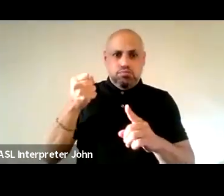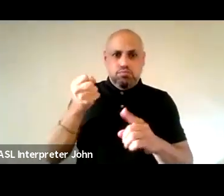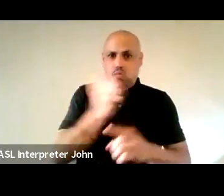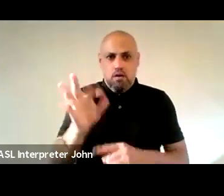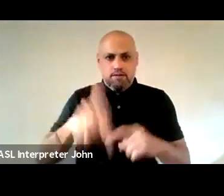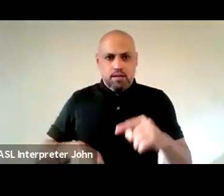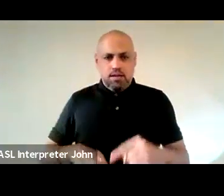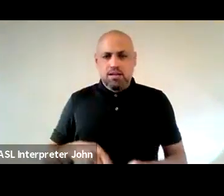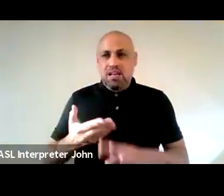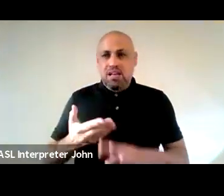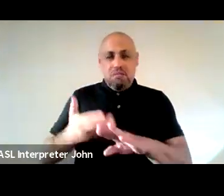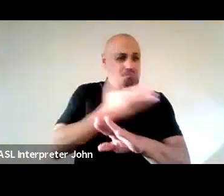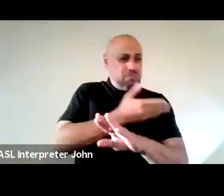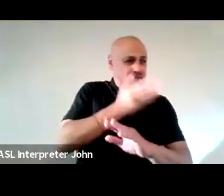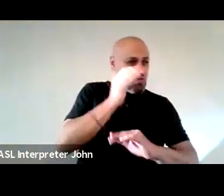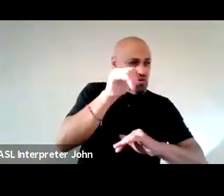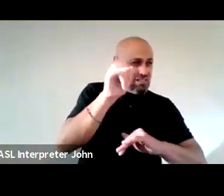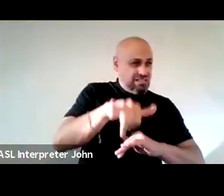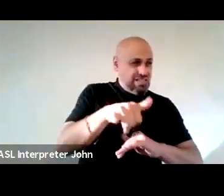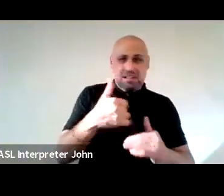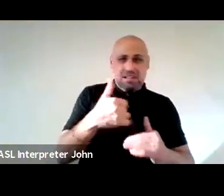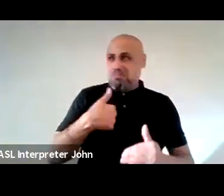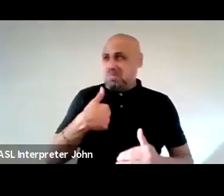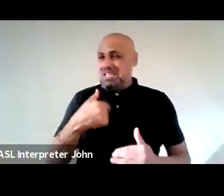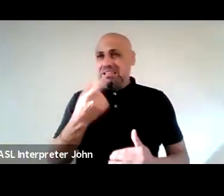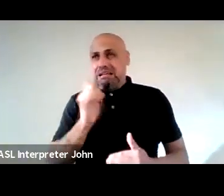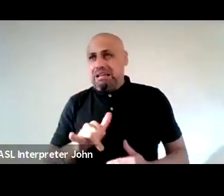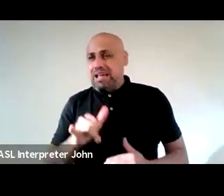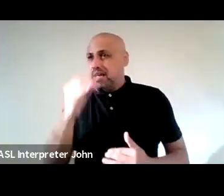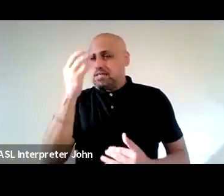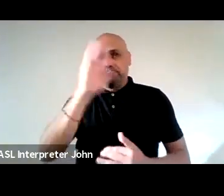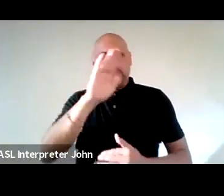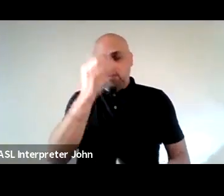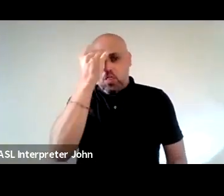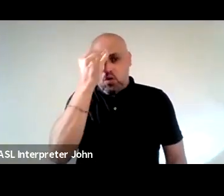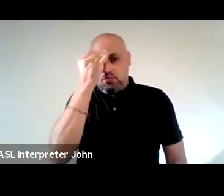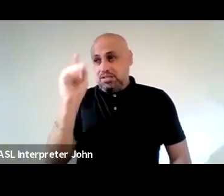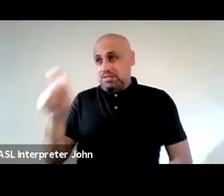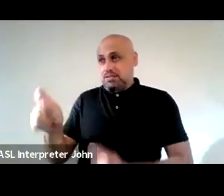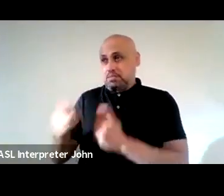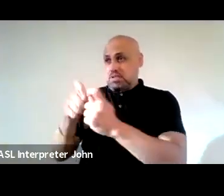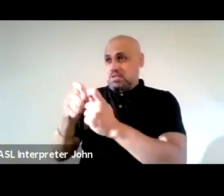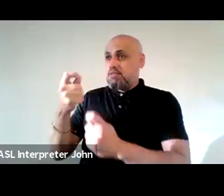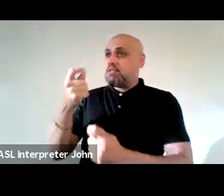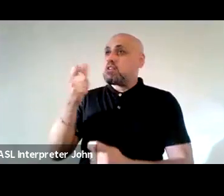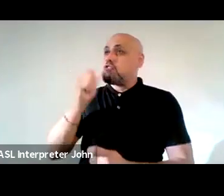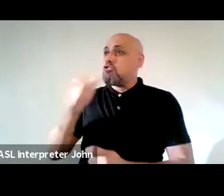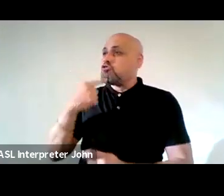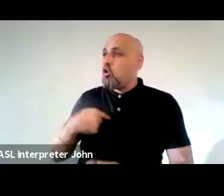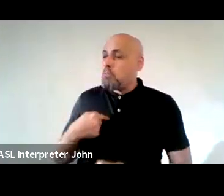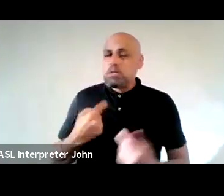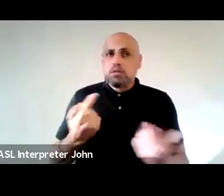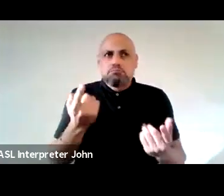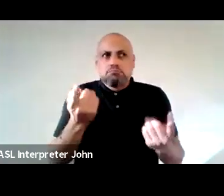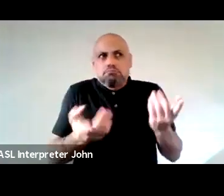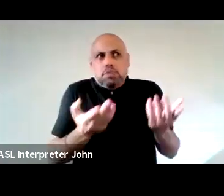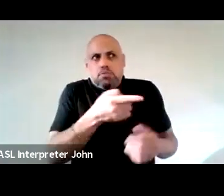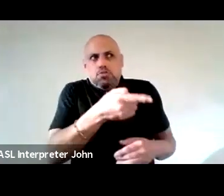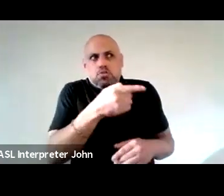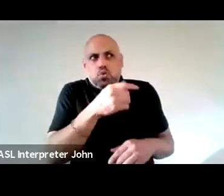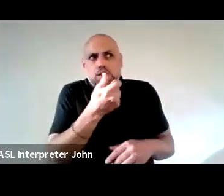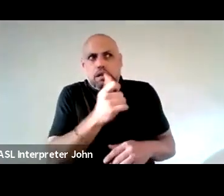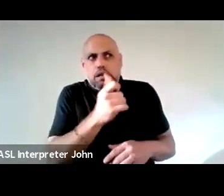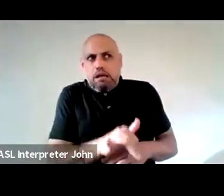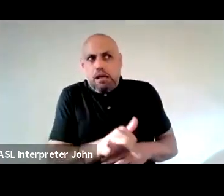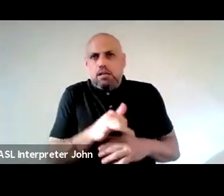the possibility of being gay, but the moment this particular girl said those words to me, the "what if I'm gay" obsession